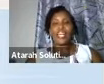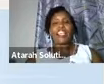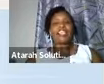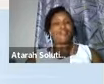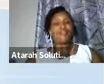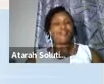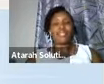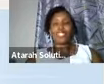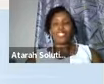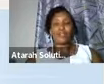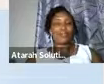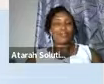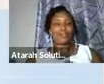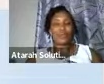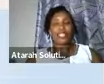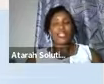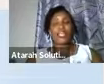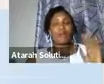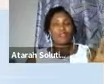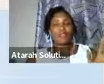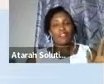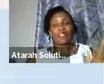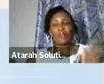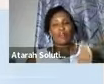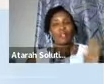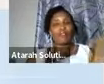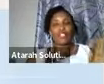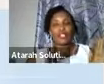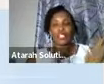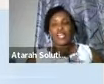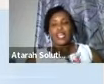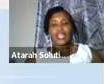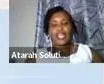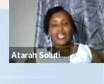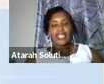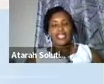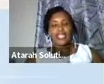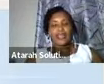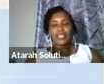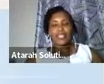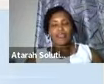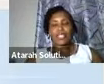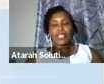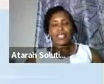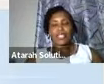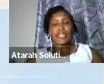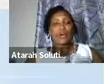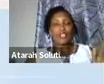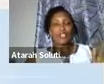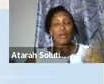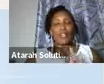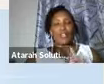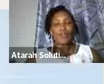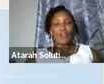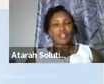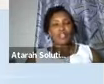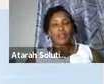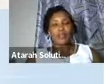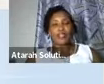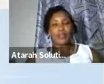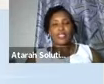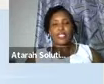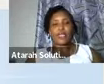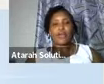pool and the food is out of this world. My favorite one being fish. And yeah, so that's Fina Gardens. On top of that, we have the